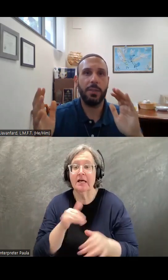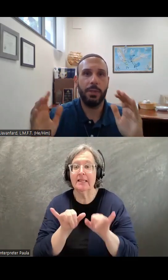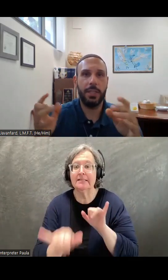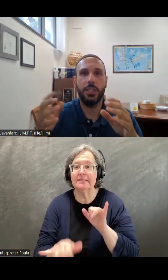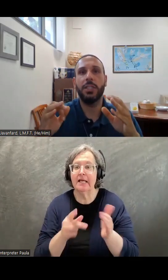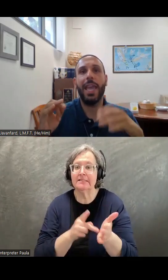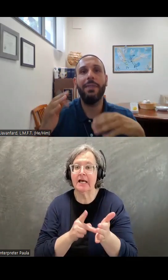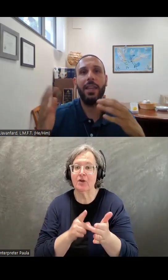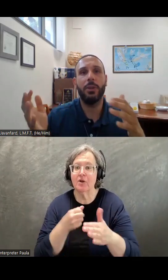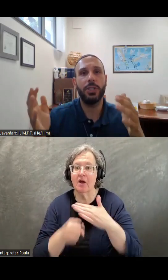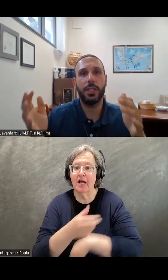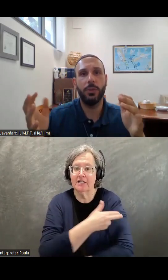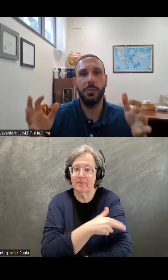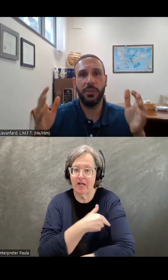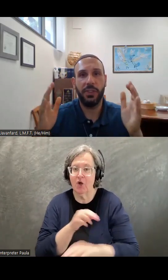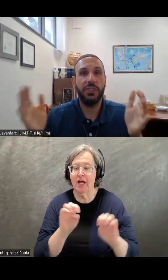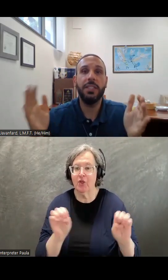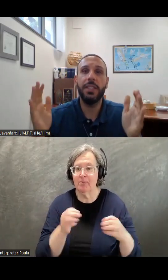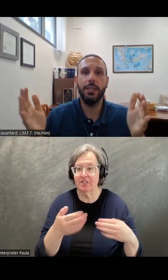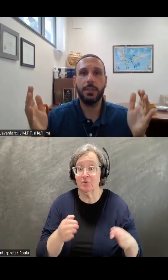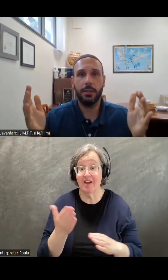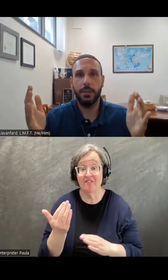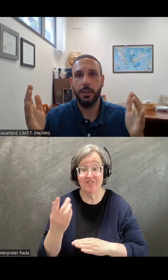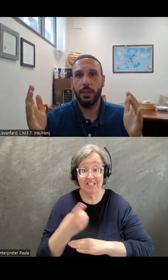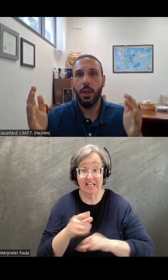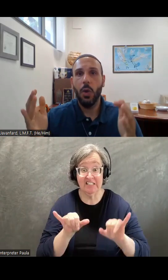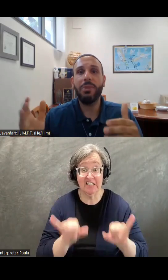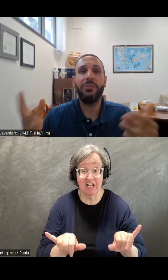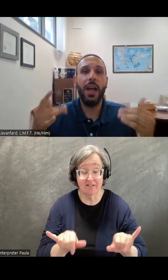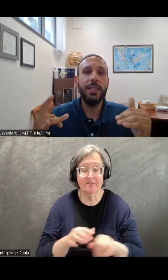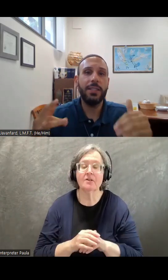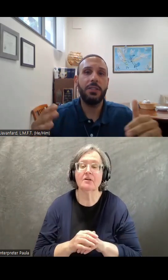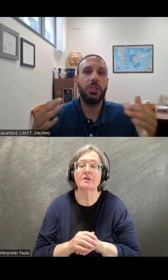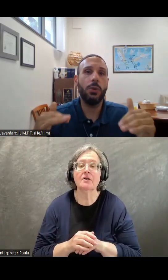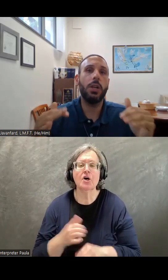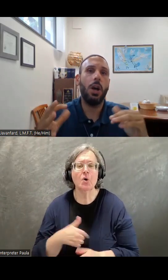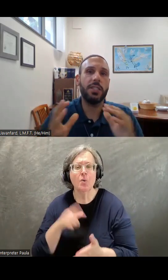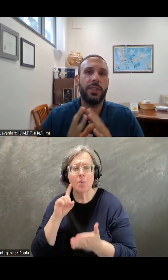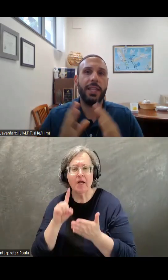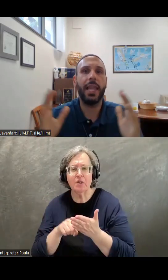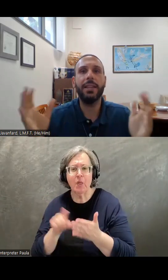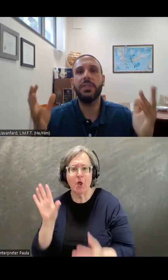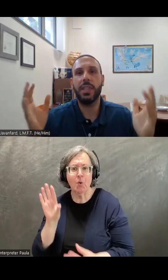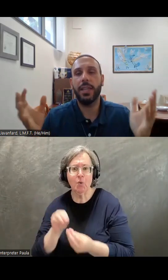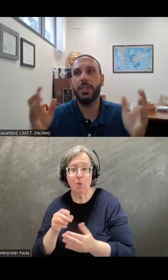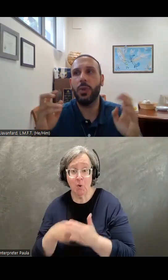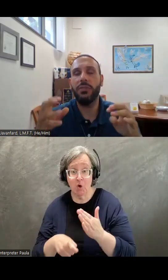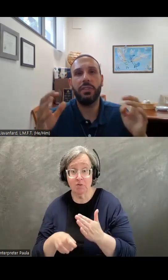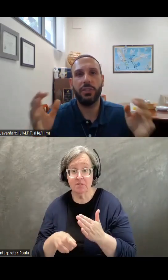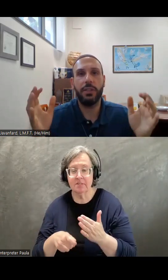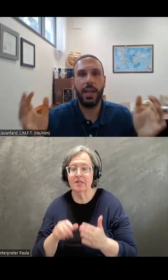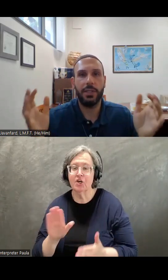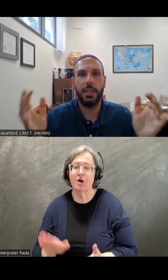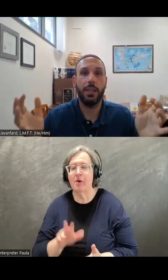psychiatric hospitalization and that emergency room for 15 days, what we find is that the total cost for that length of stay is